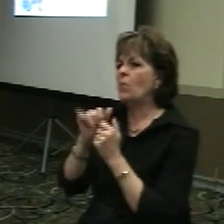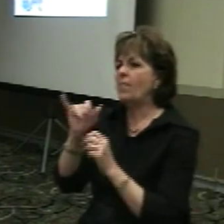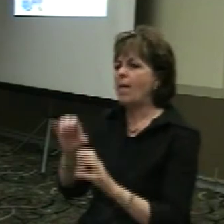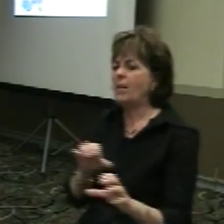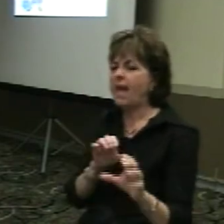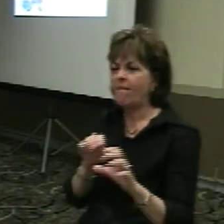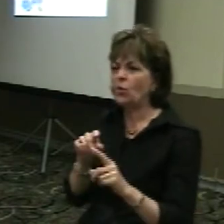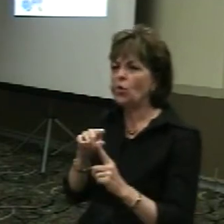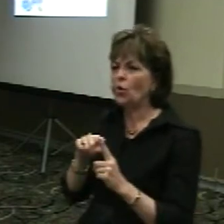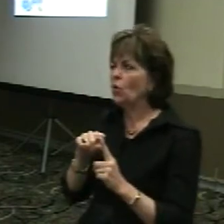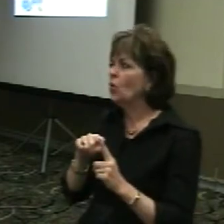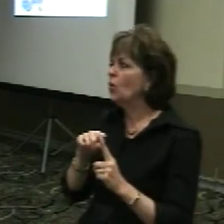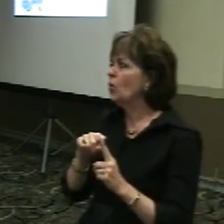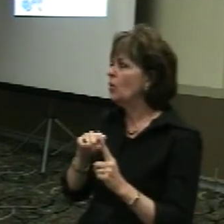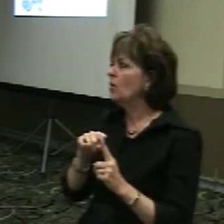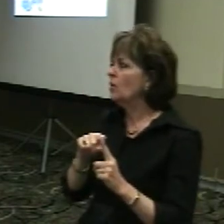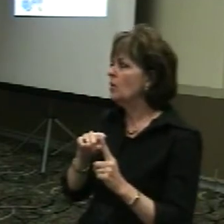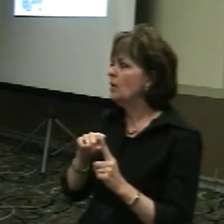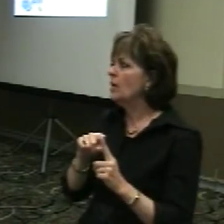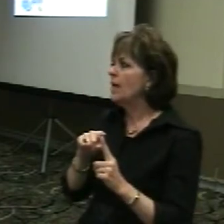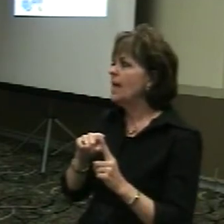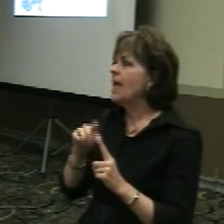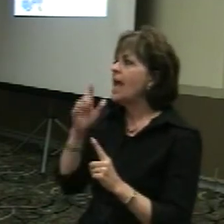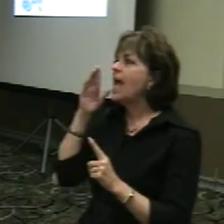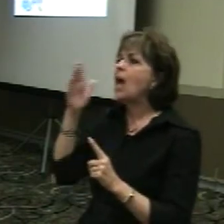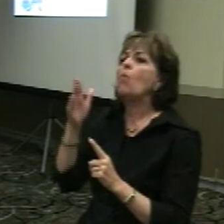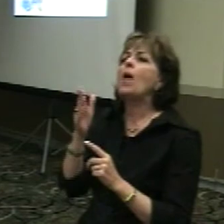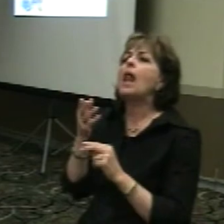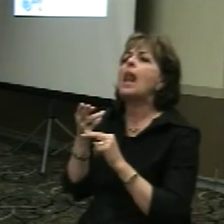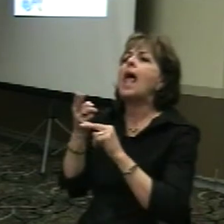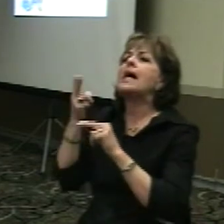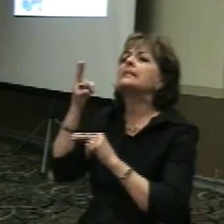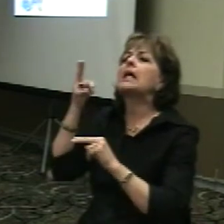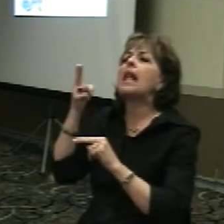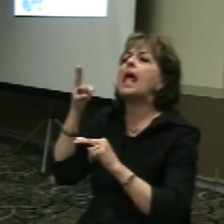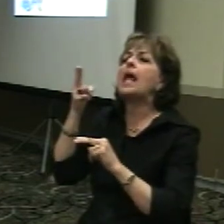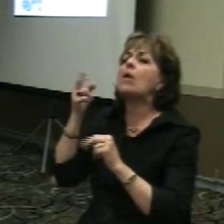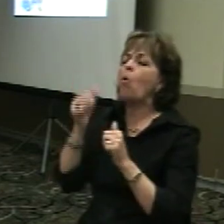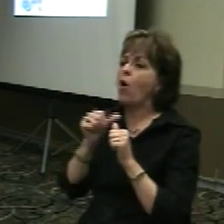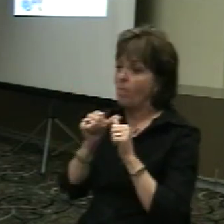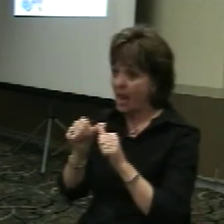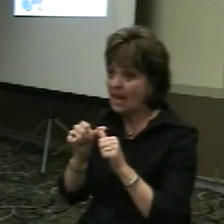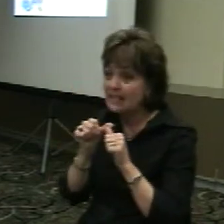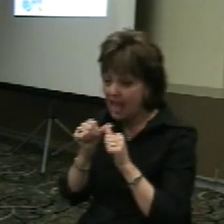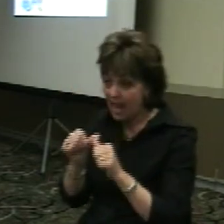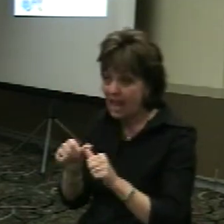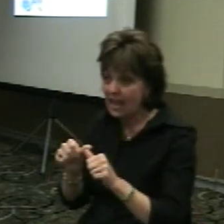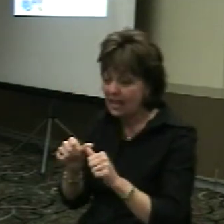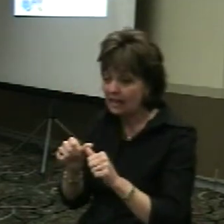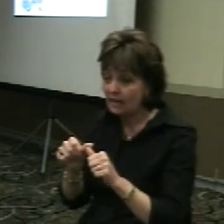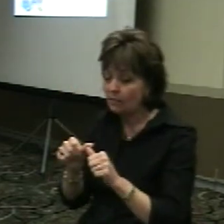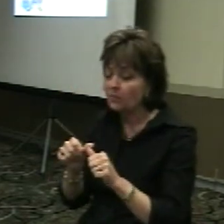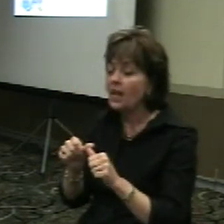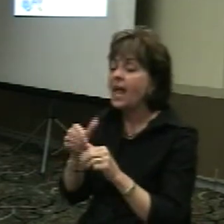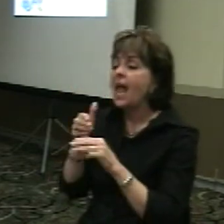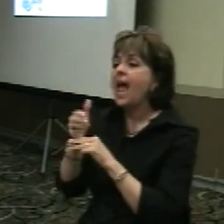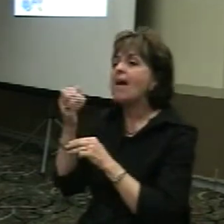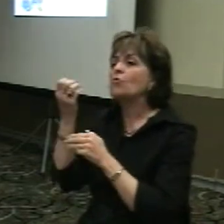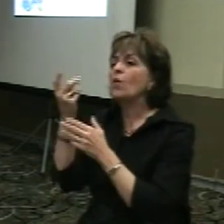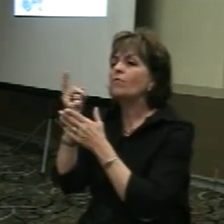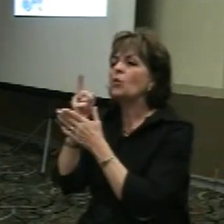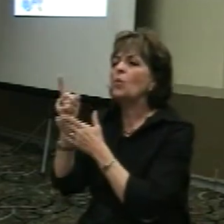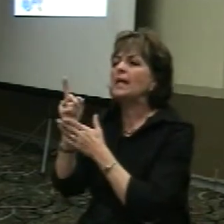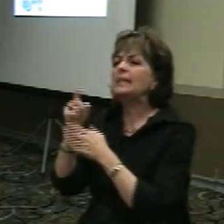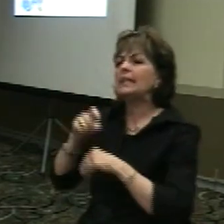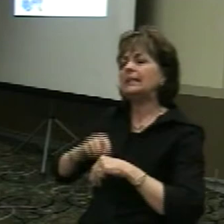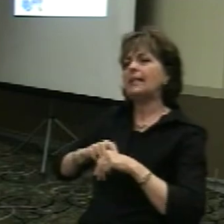behavior? It's going to escalate or it's going to be maintained. All right? After a few weeks, it's time